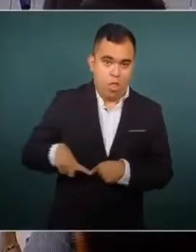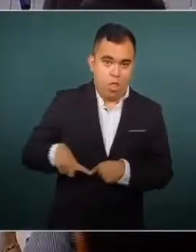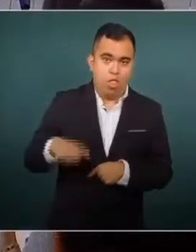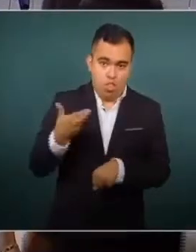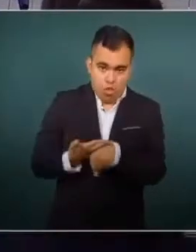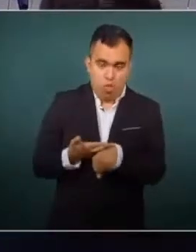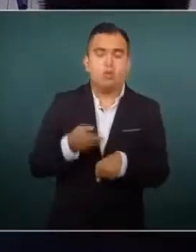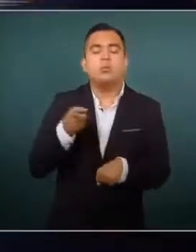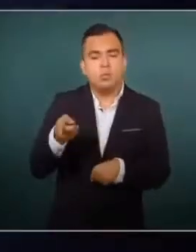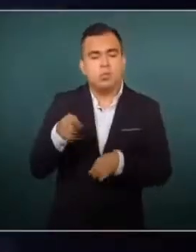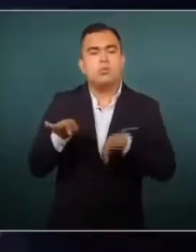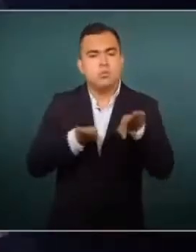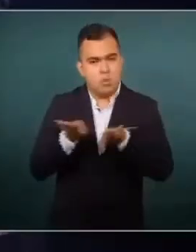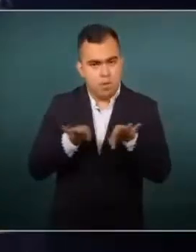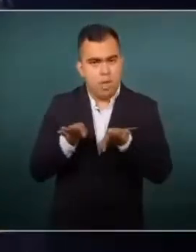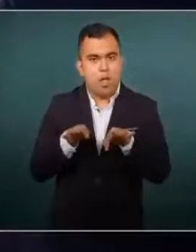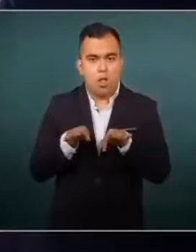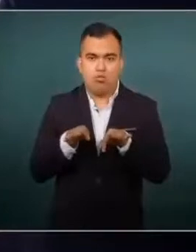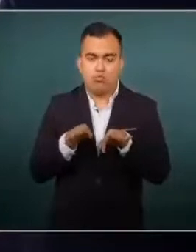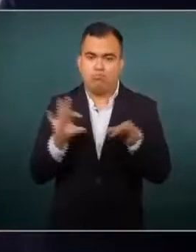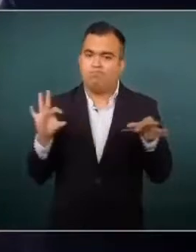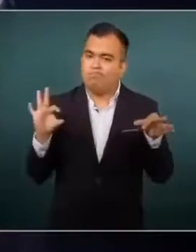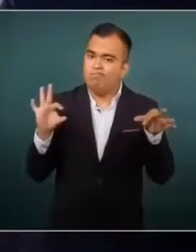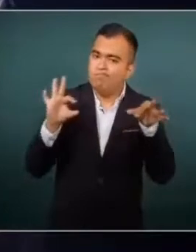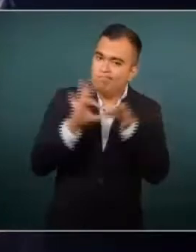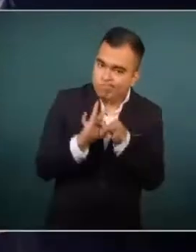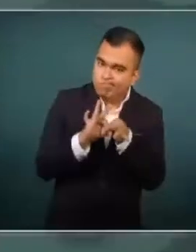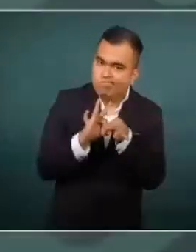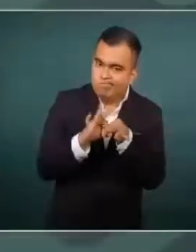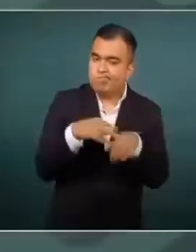manner para seguir